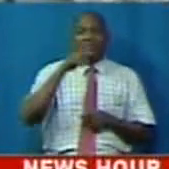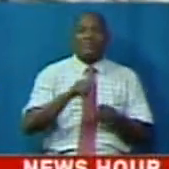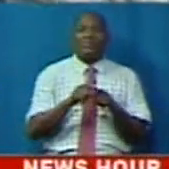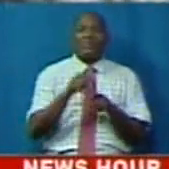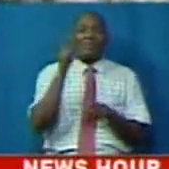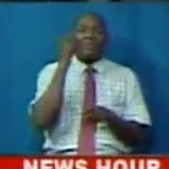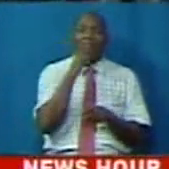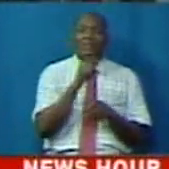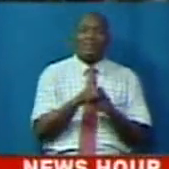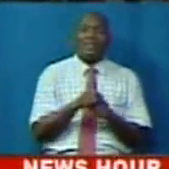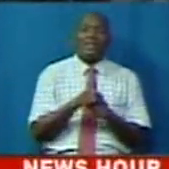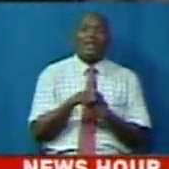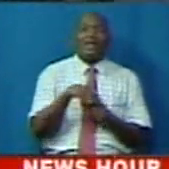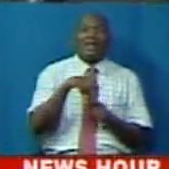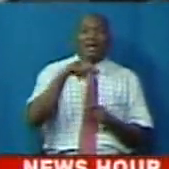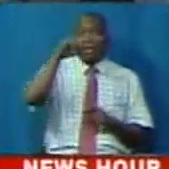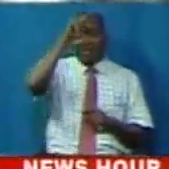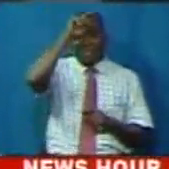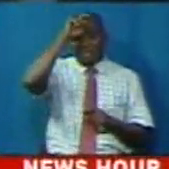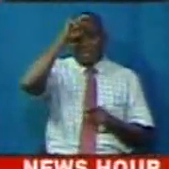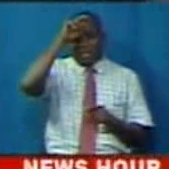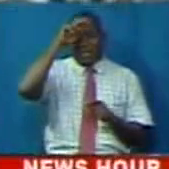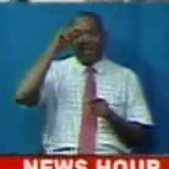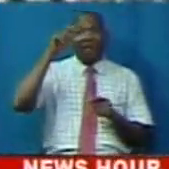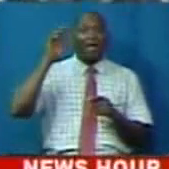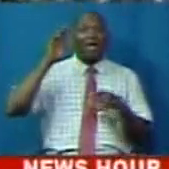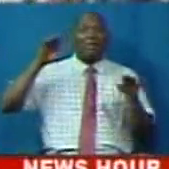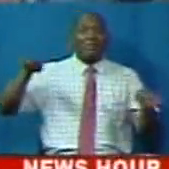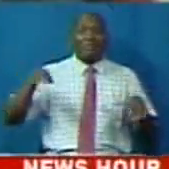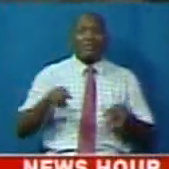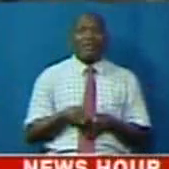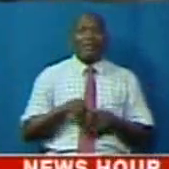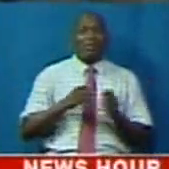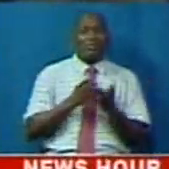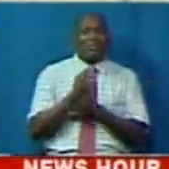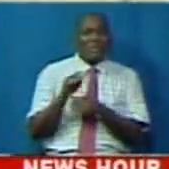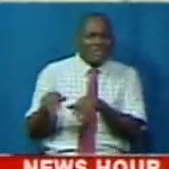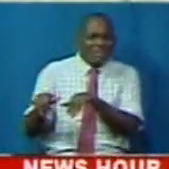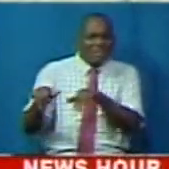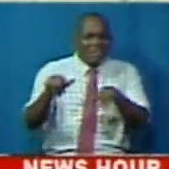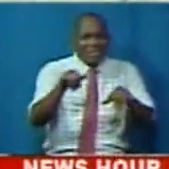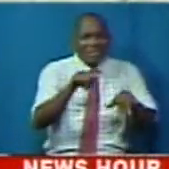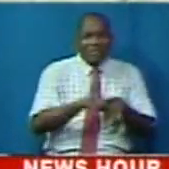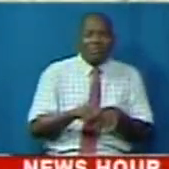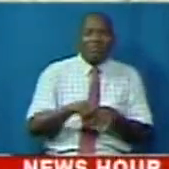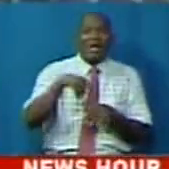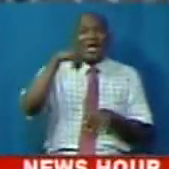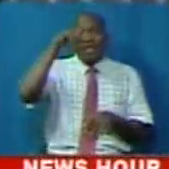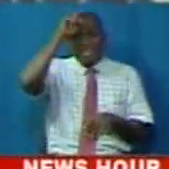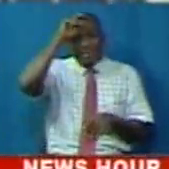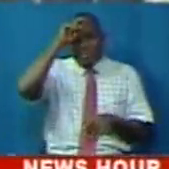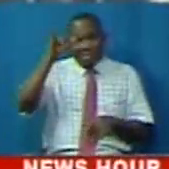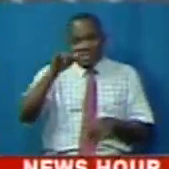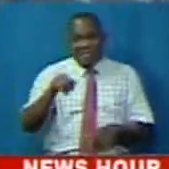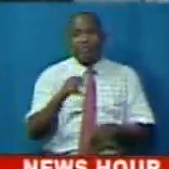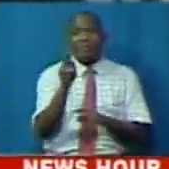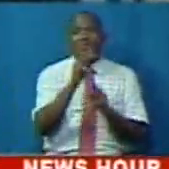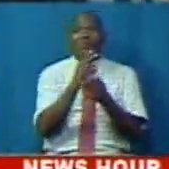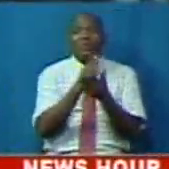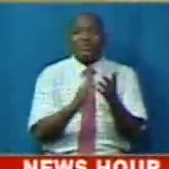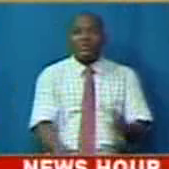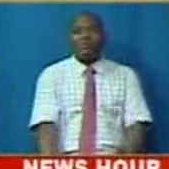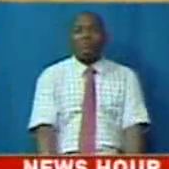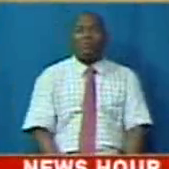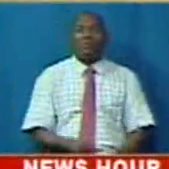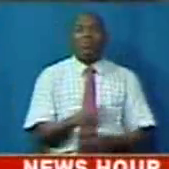banli as a guinea fowl's feather. This is because of its resemblance to the feather of the guinea fowl. Some people